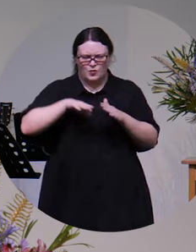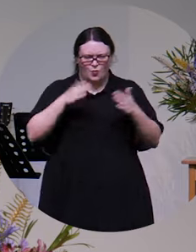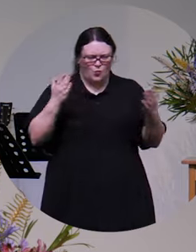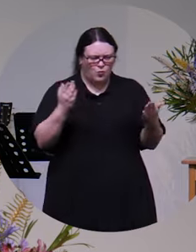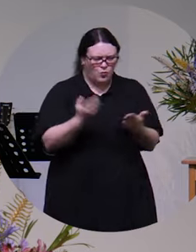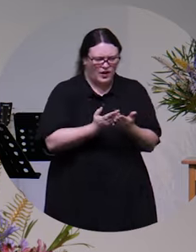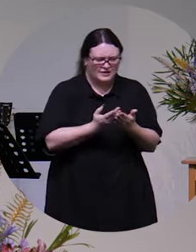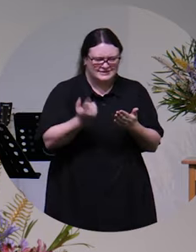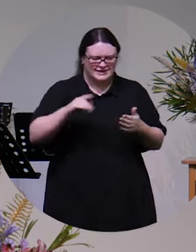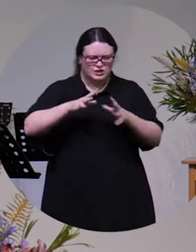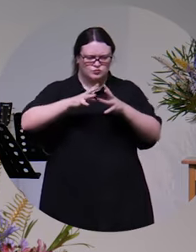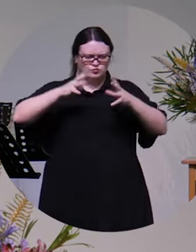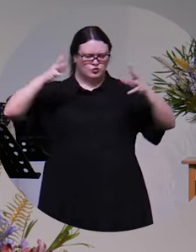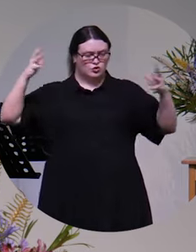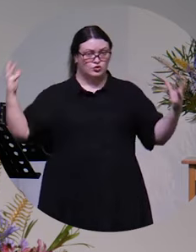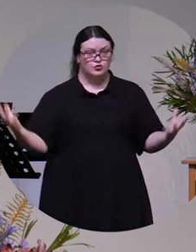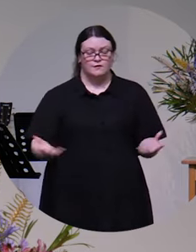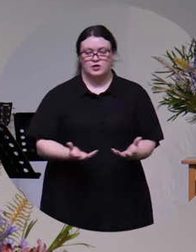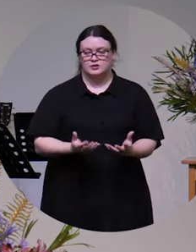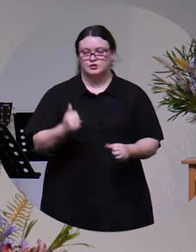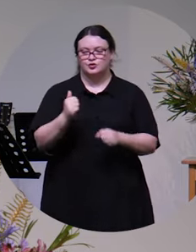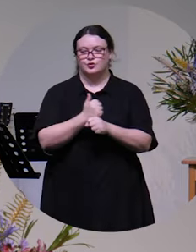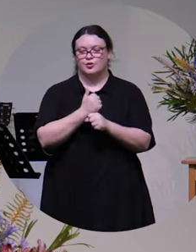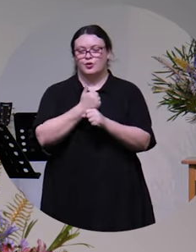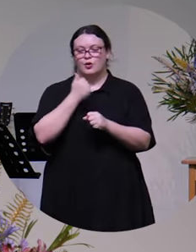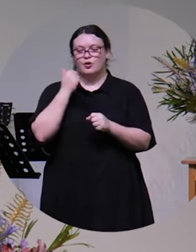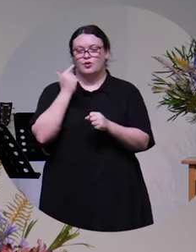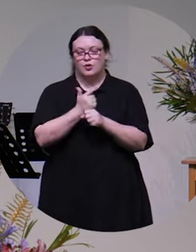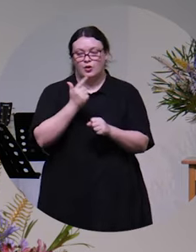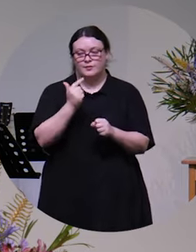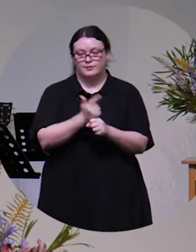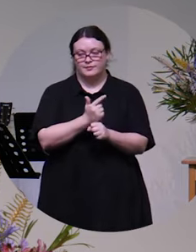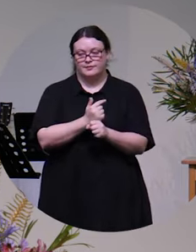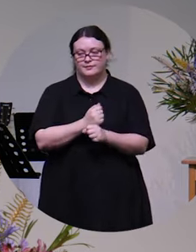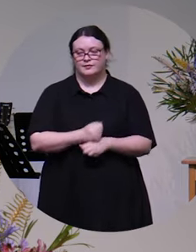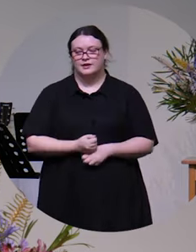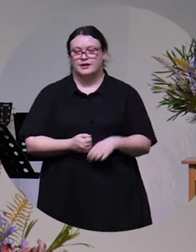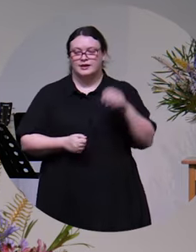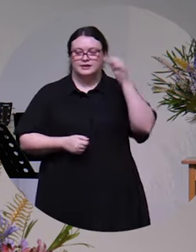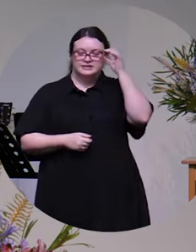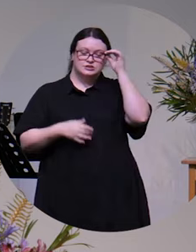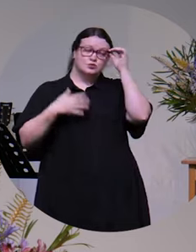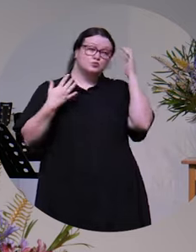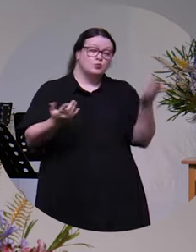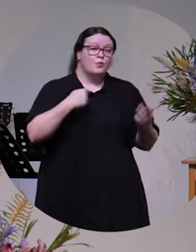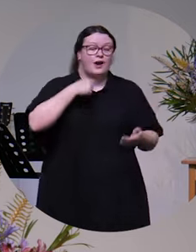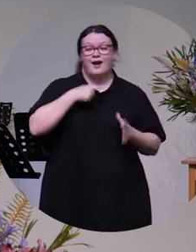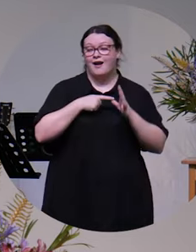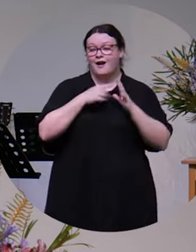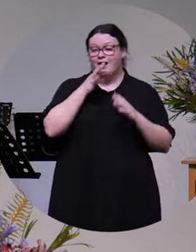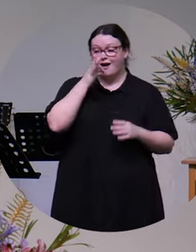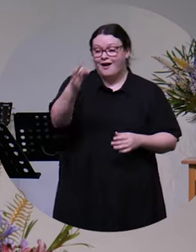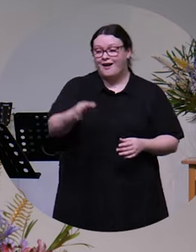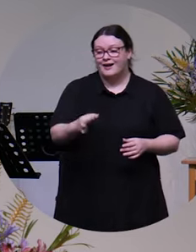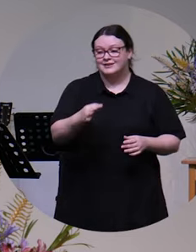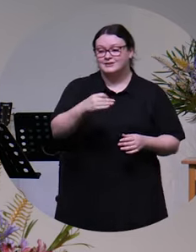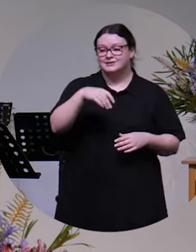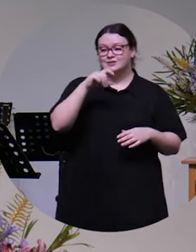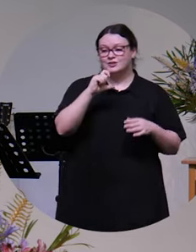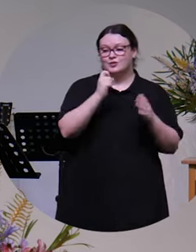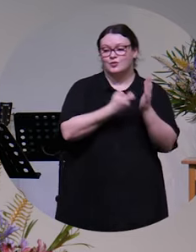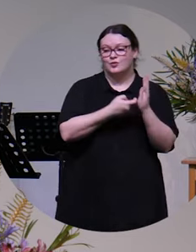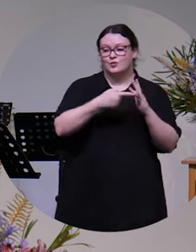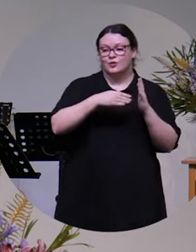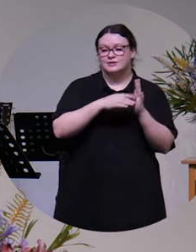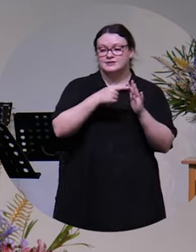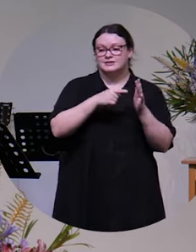that God has made. Consequently, I ask that the crozier begin with the point of singularity, named in Big Bang